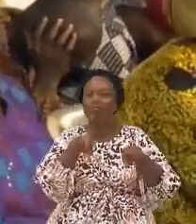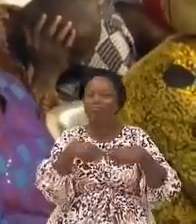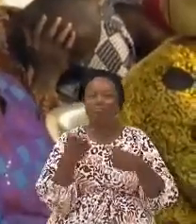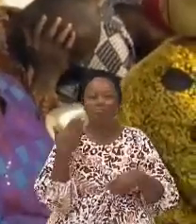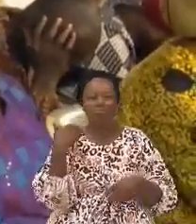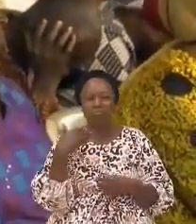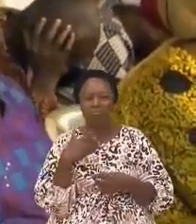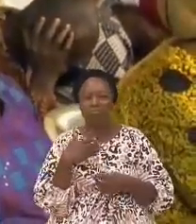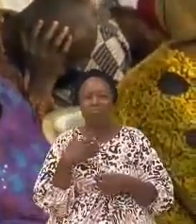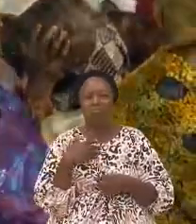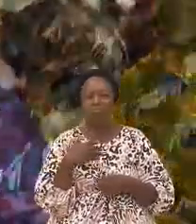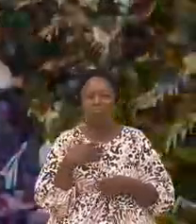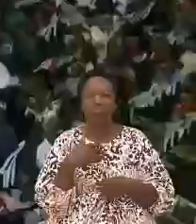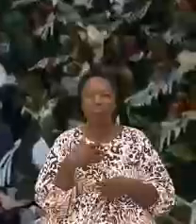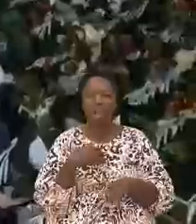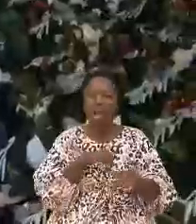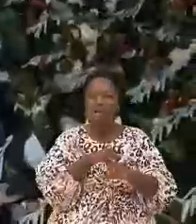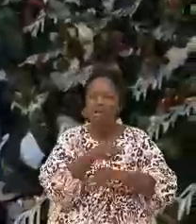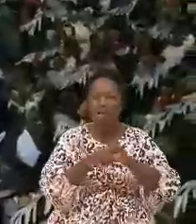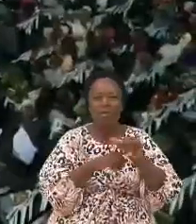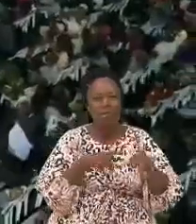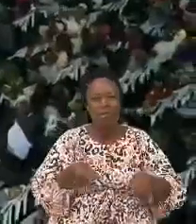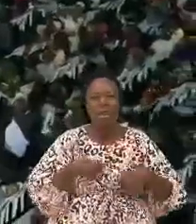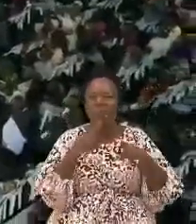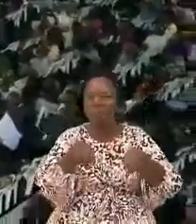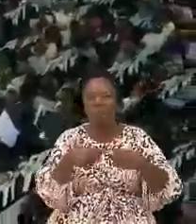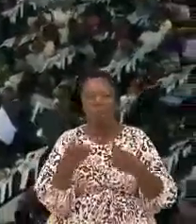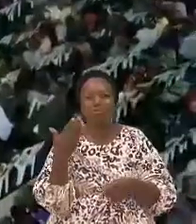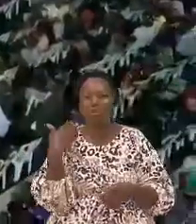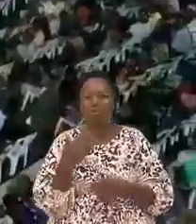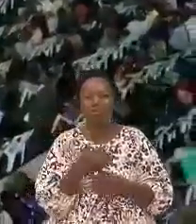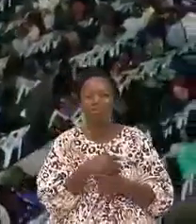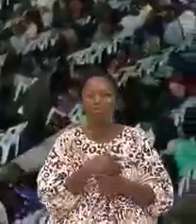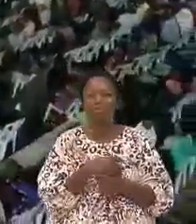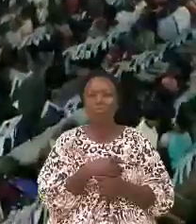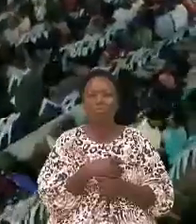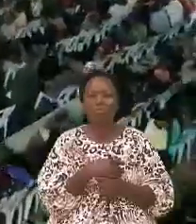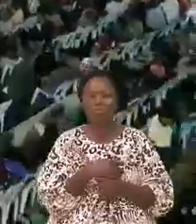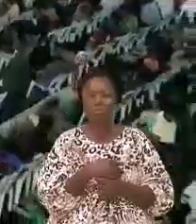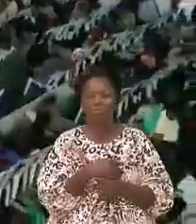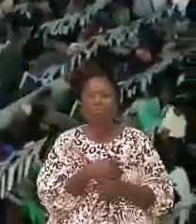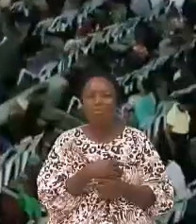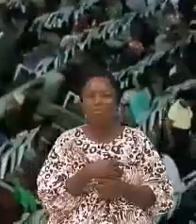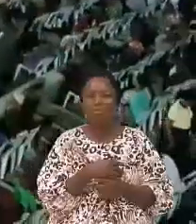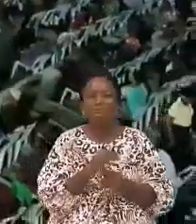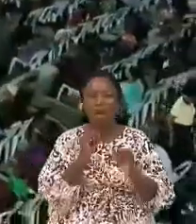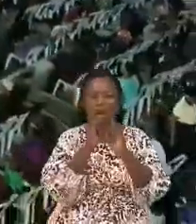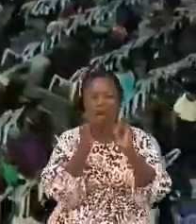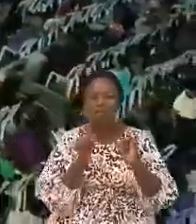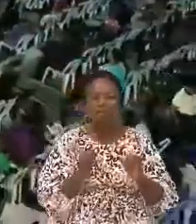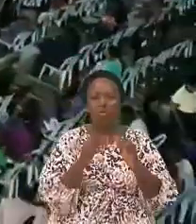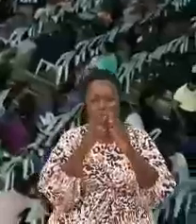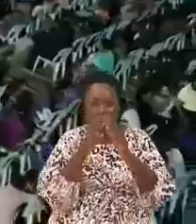gone. Dirty life, gone. Deception, lying,